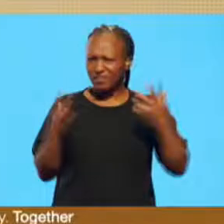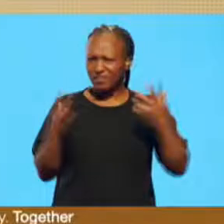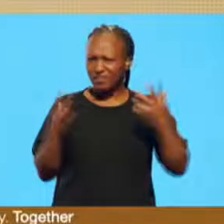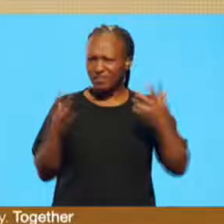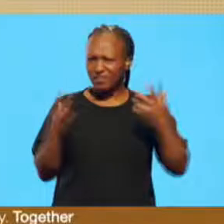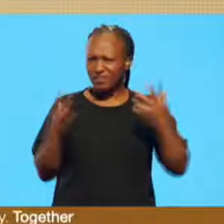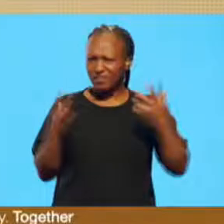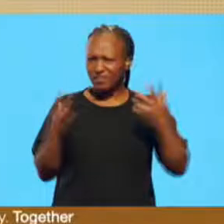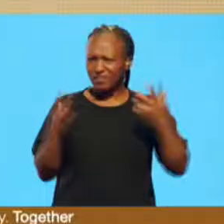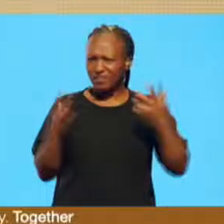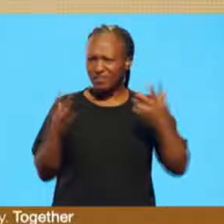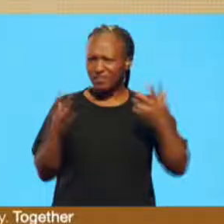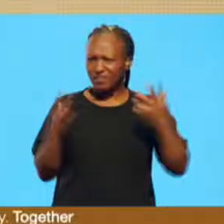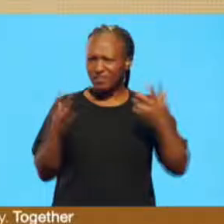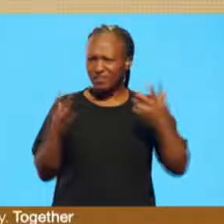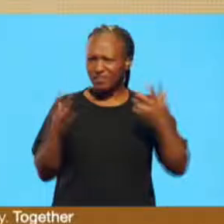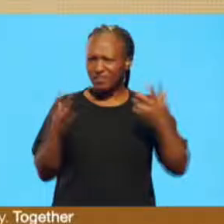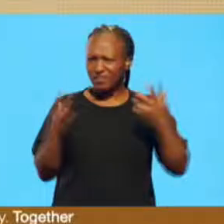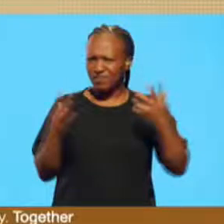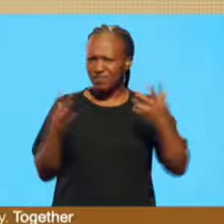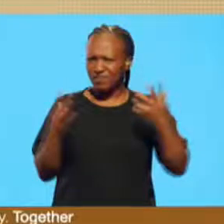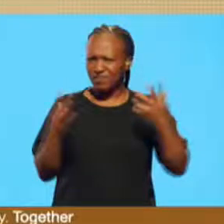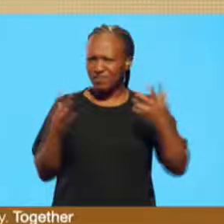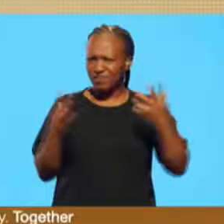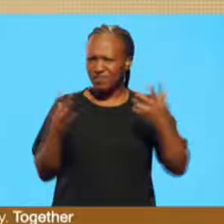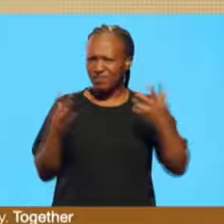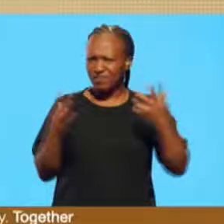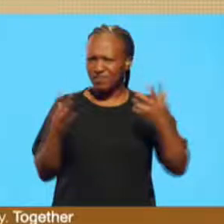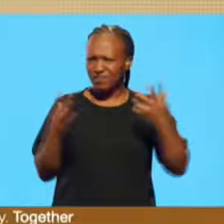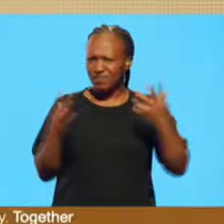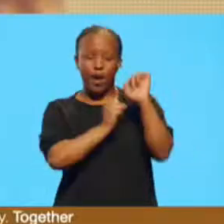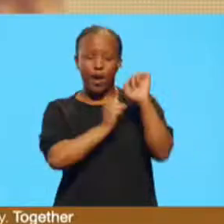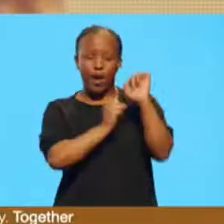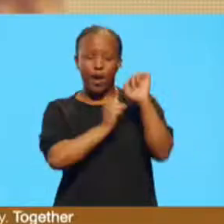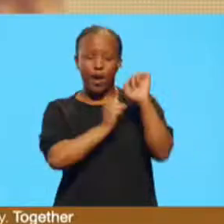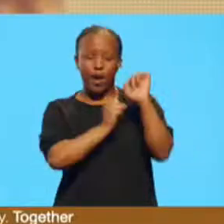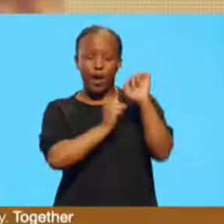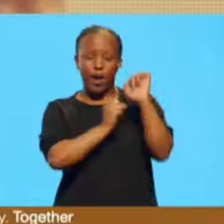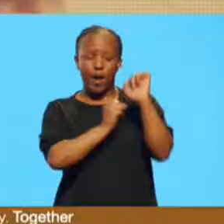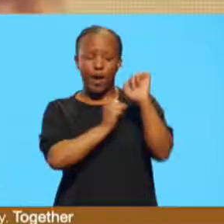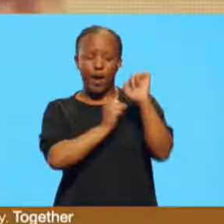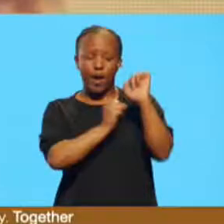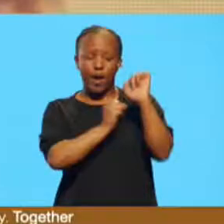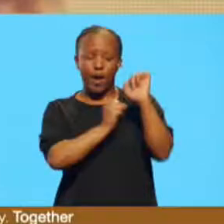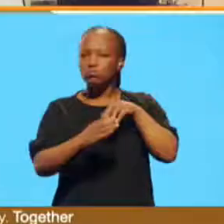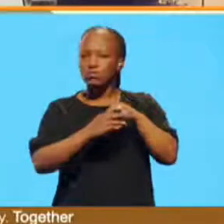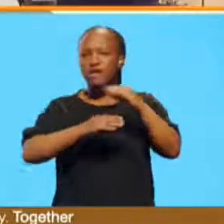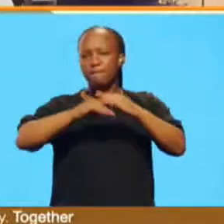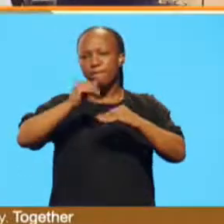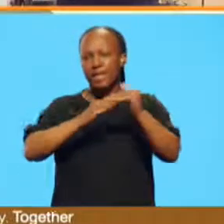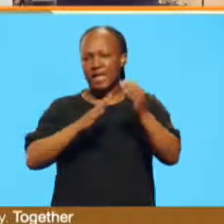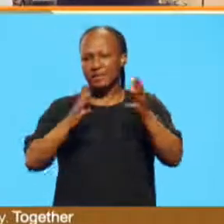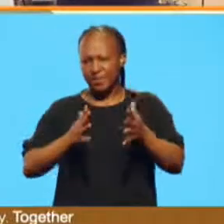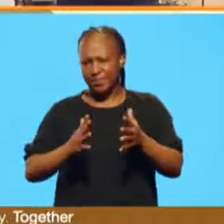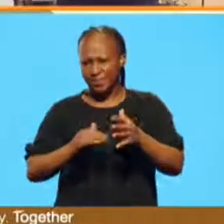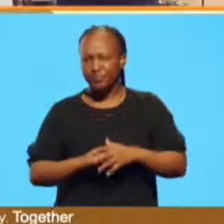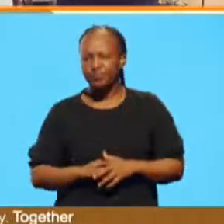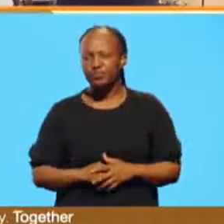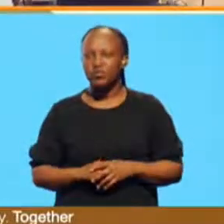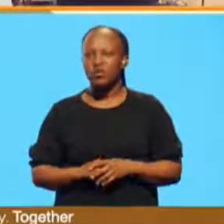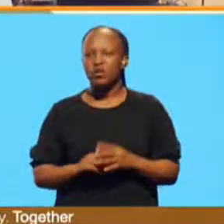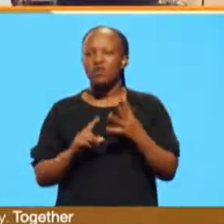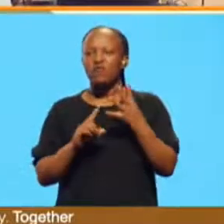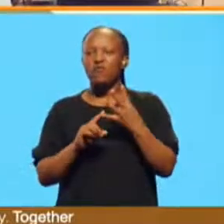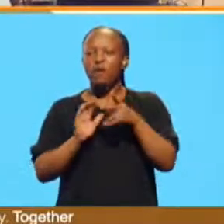as developers, because we know for a fact that now we are having engineers, women constructors, and so on and so on. And then the fourth one is your